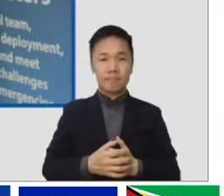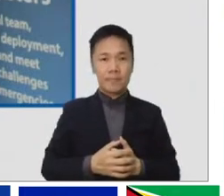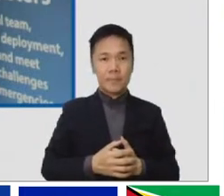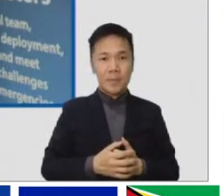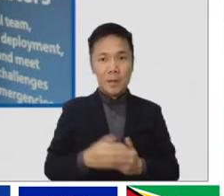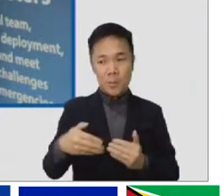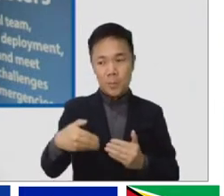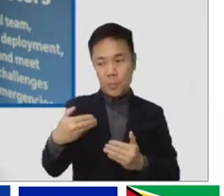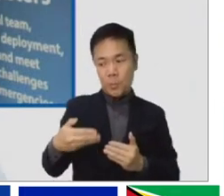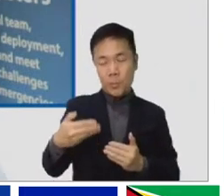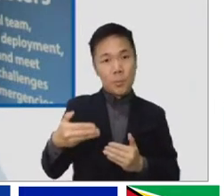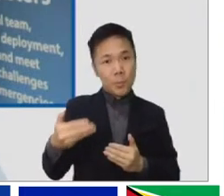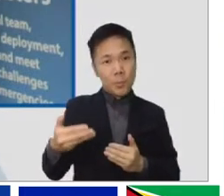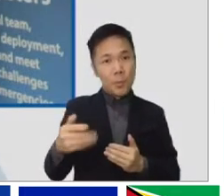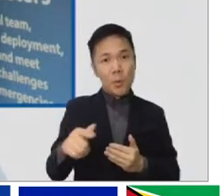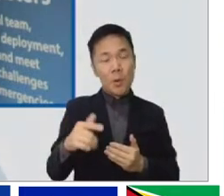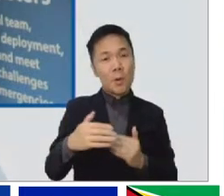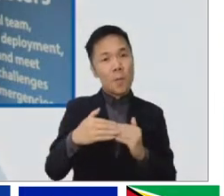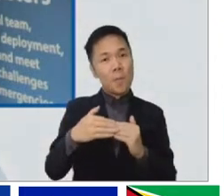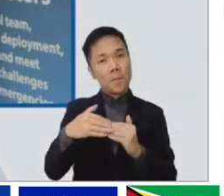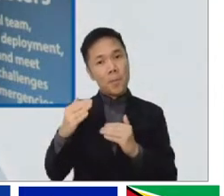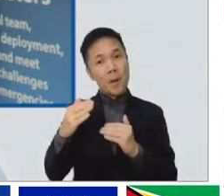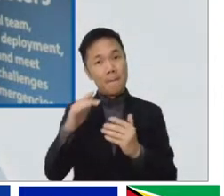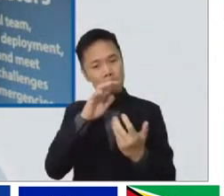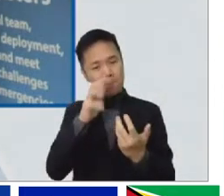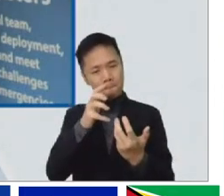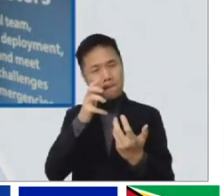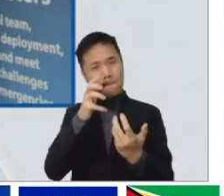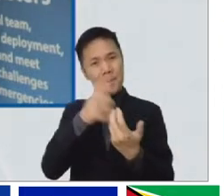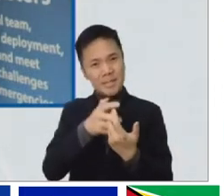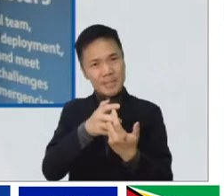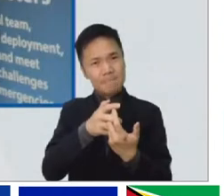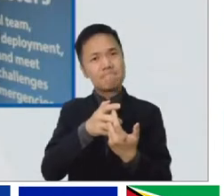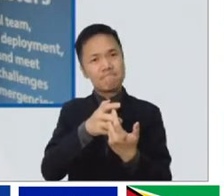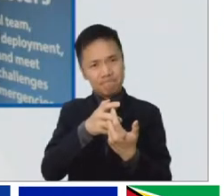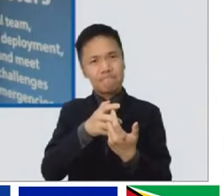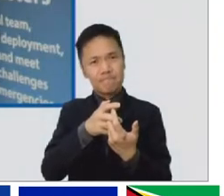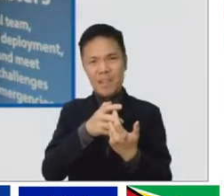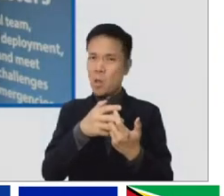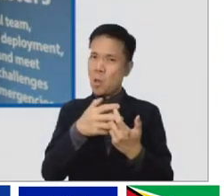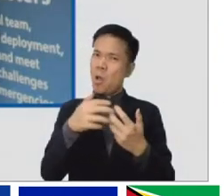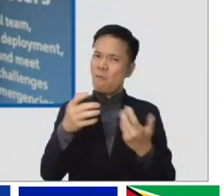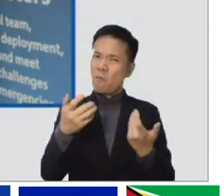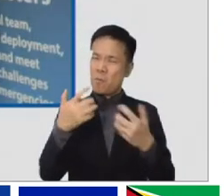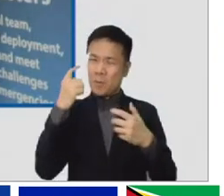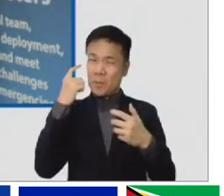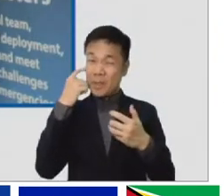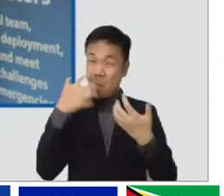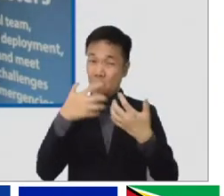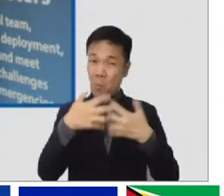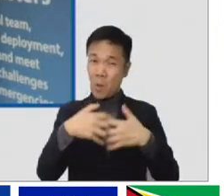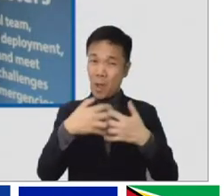more efficient alert mechanisms, the integration of reduction